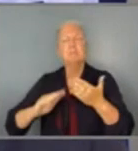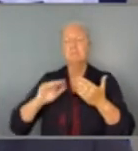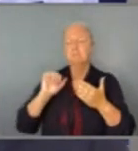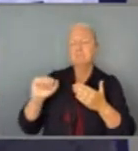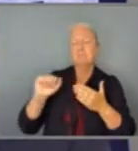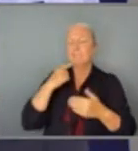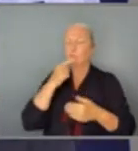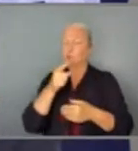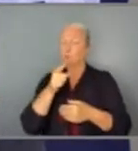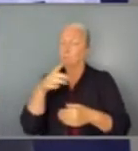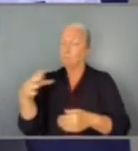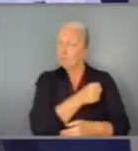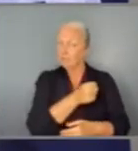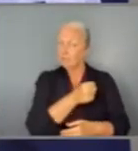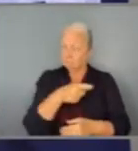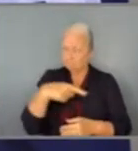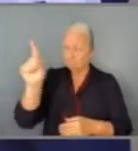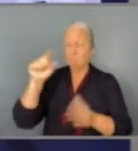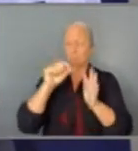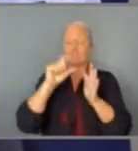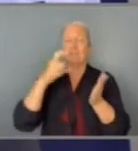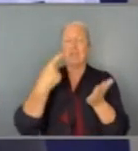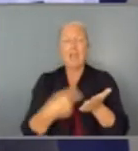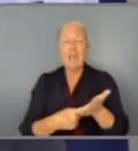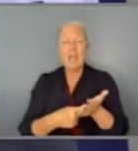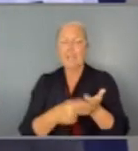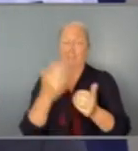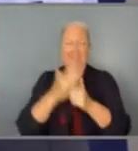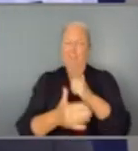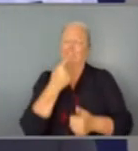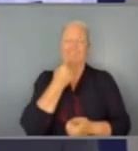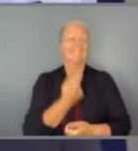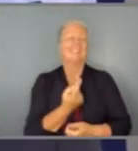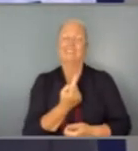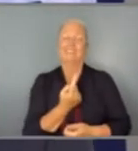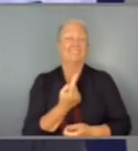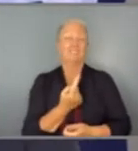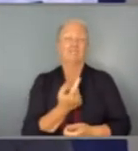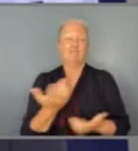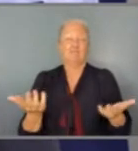have a PCR test to travel from one state to another. So there's no